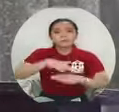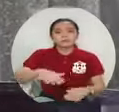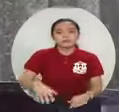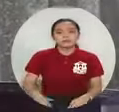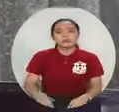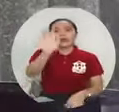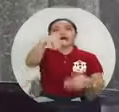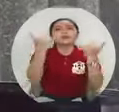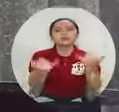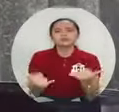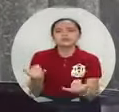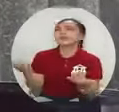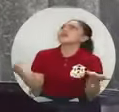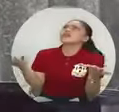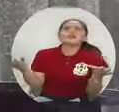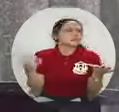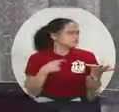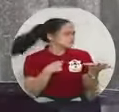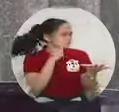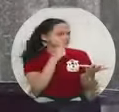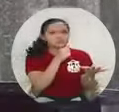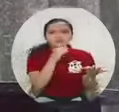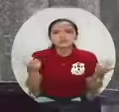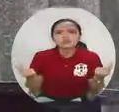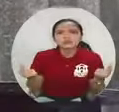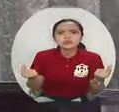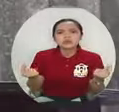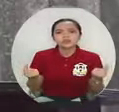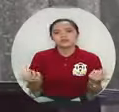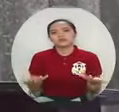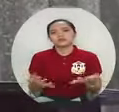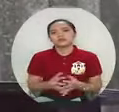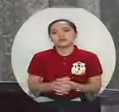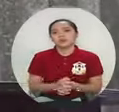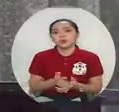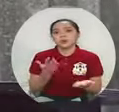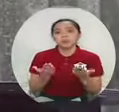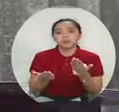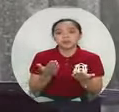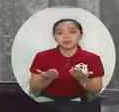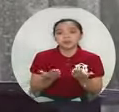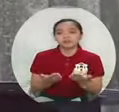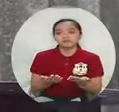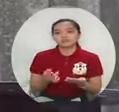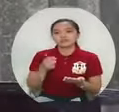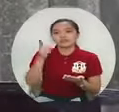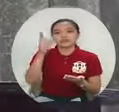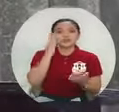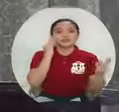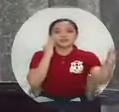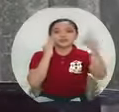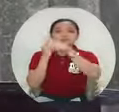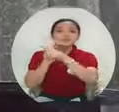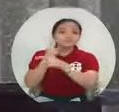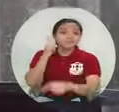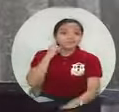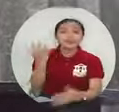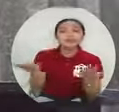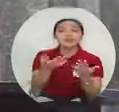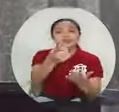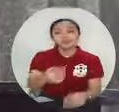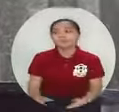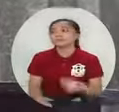karon. Kung unsay ako gihimo karon, maybe I am one of those destroyed and ruined lives in this world.